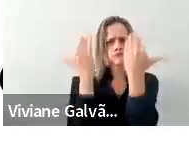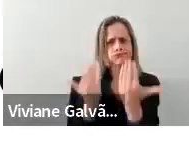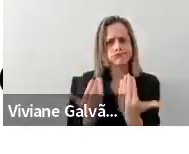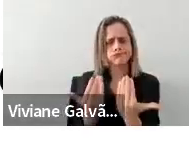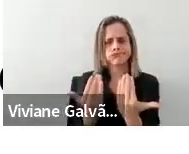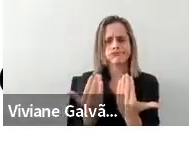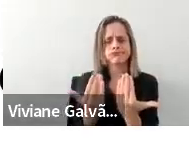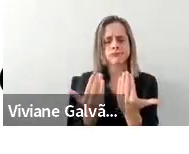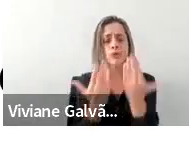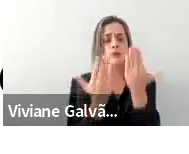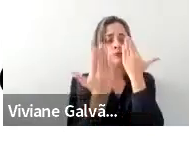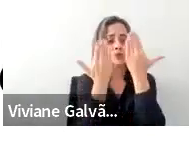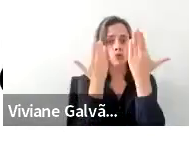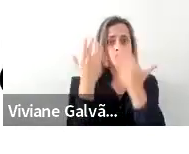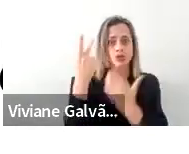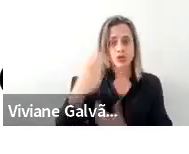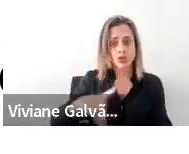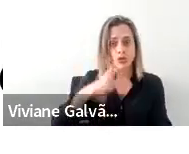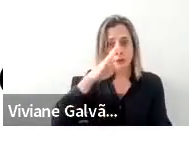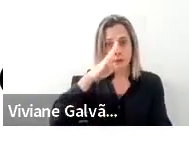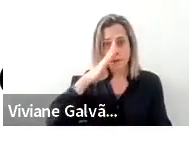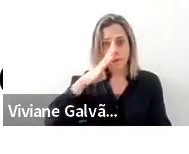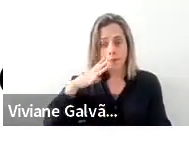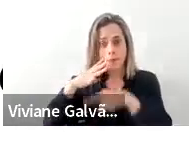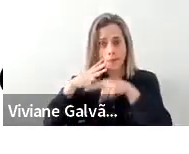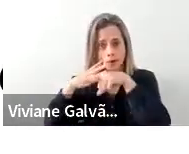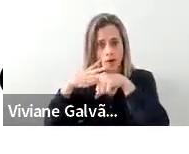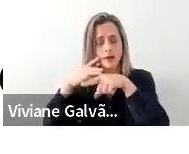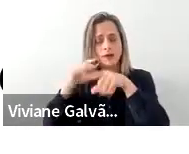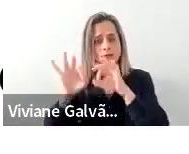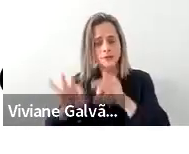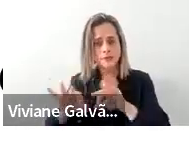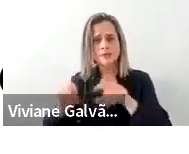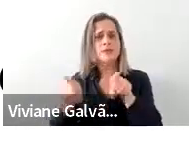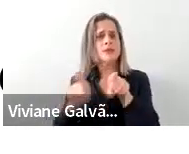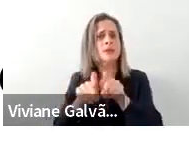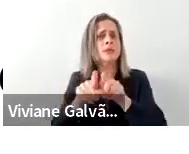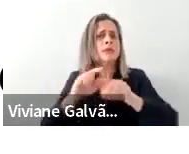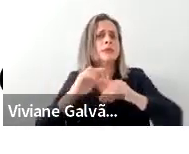criterion of practice as the forefront of psychological research.